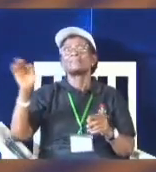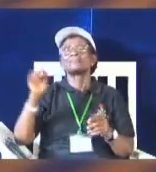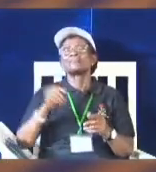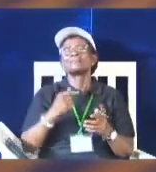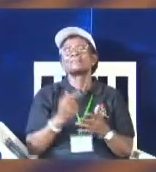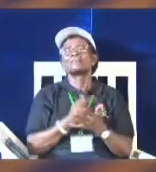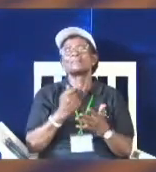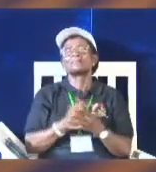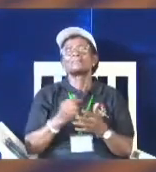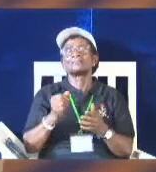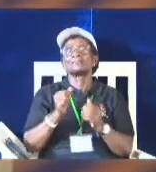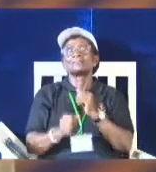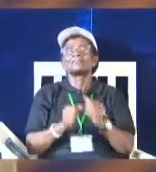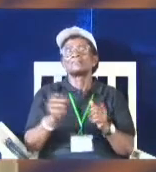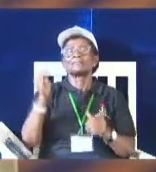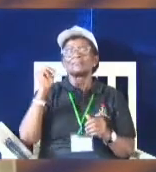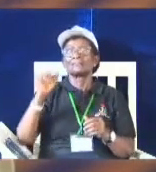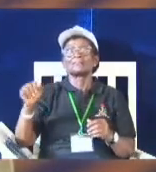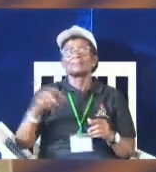assignment.